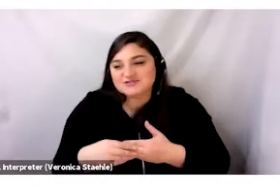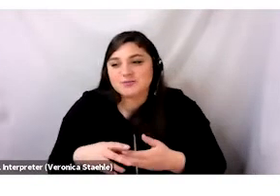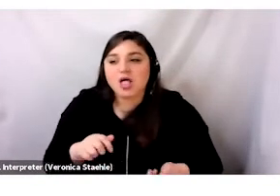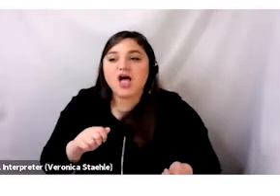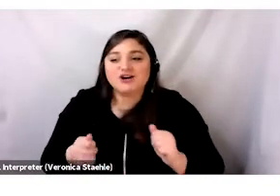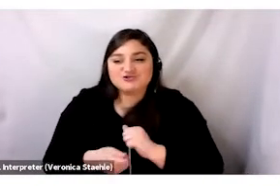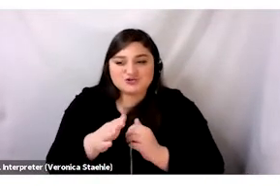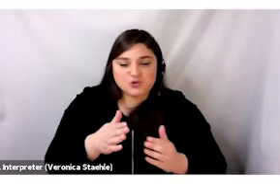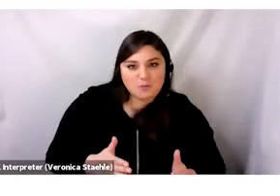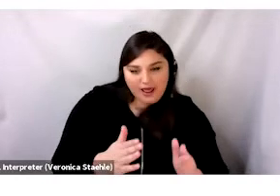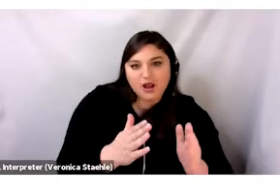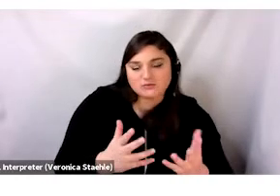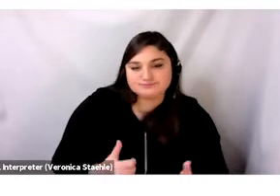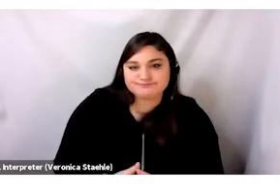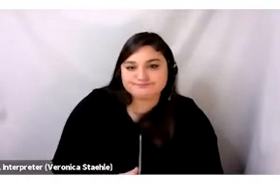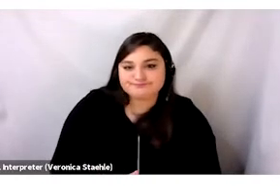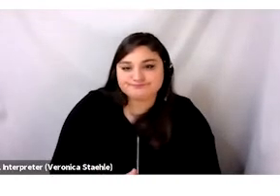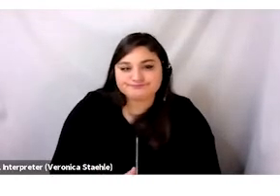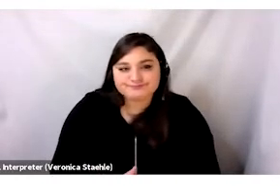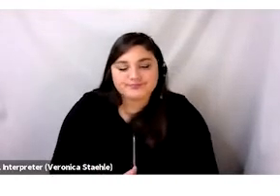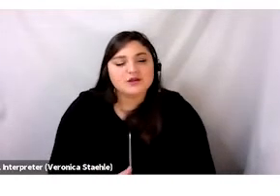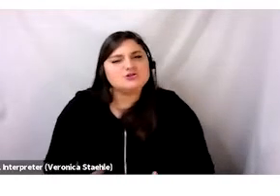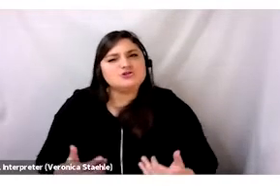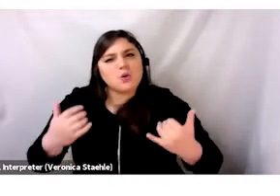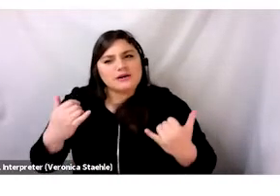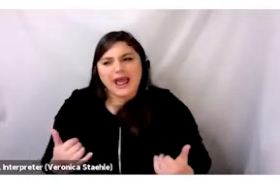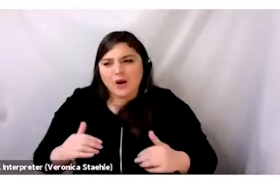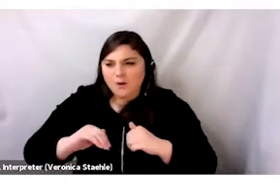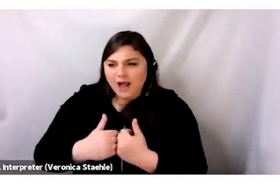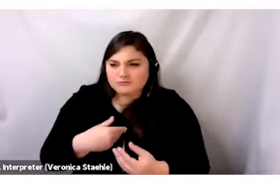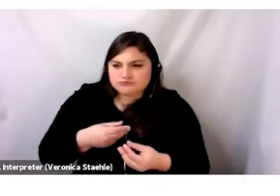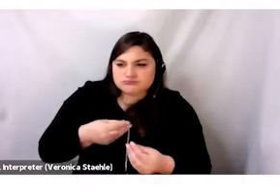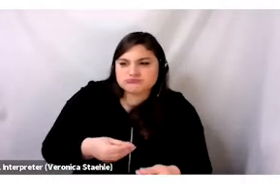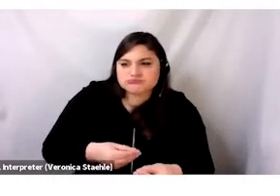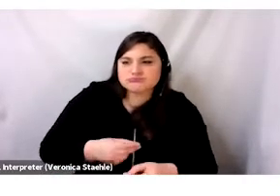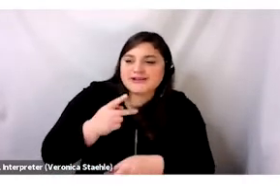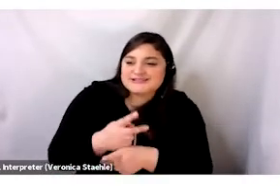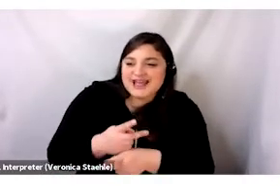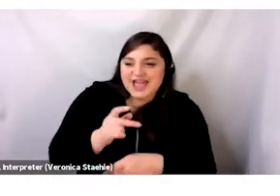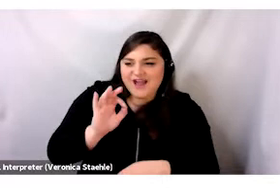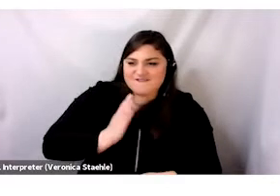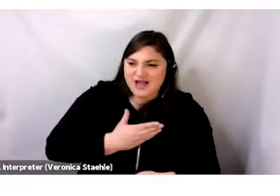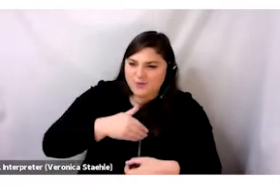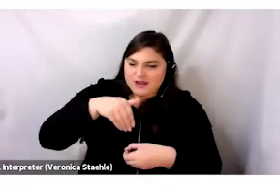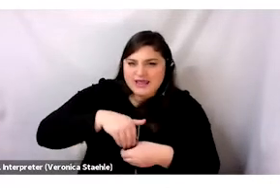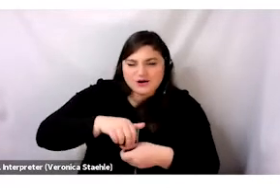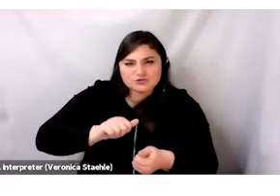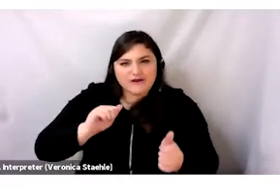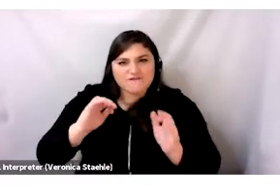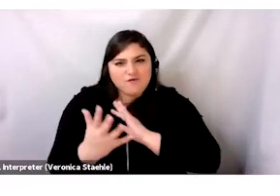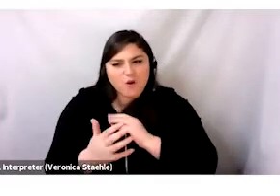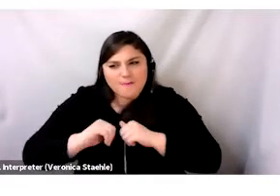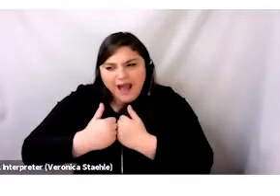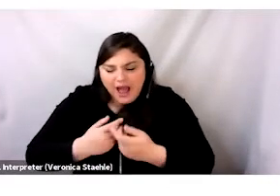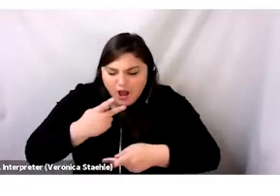So, how do we take care of inner transformation to make sure that we are kind